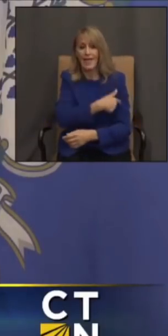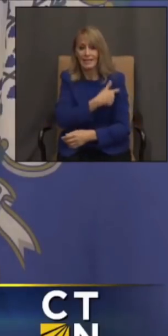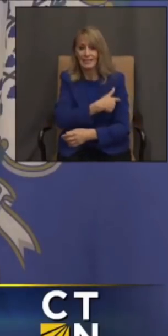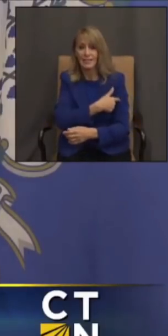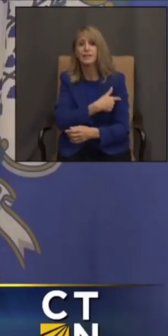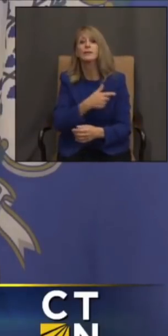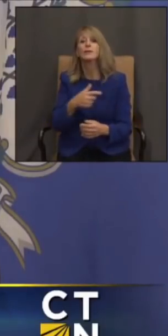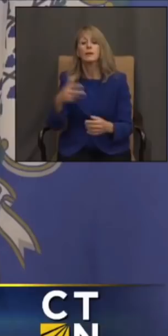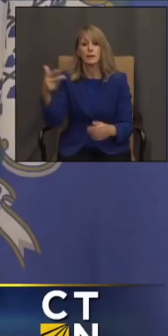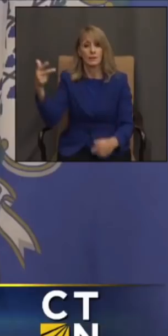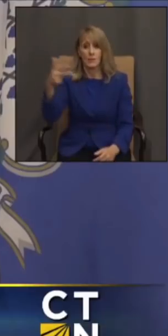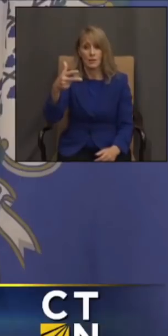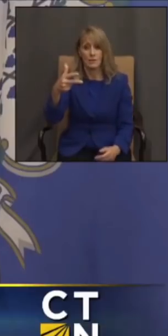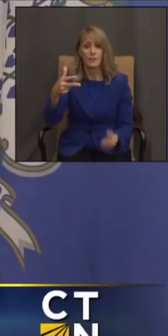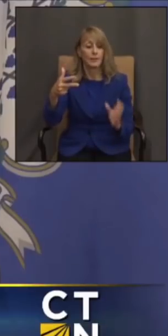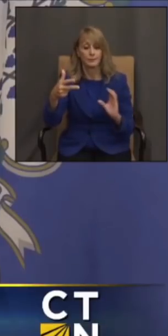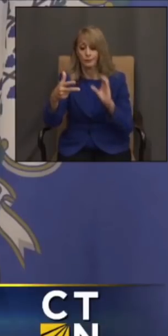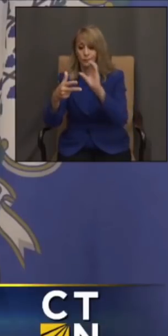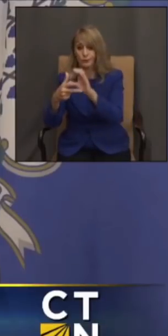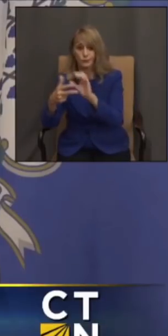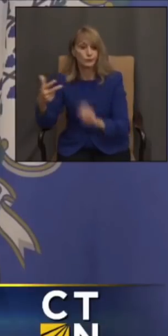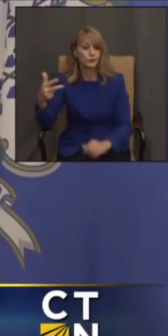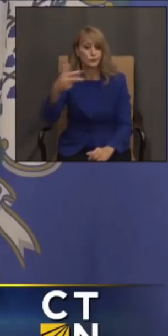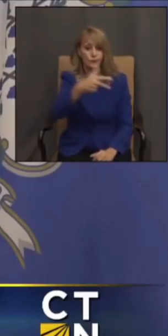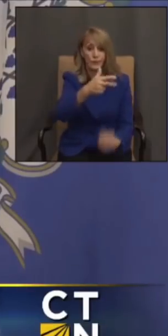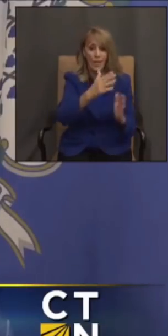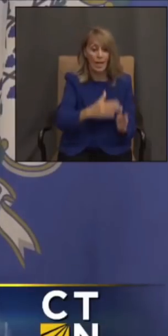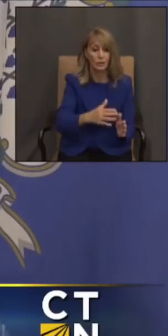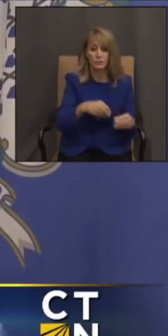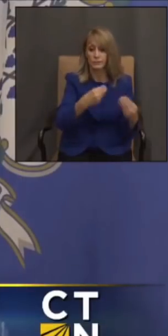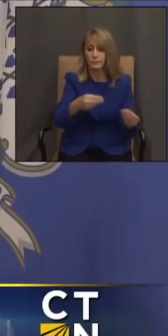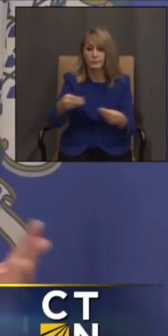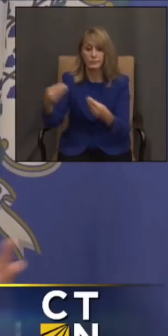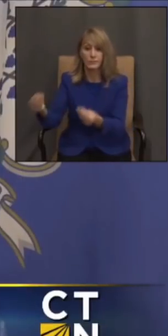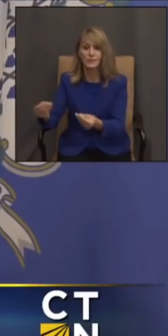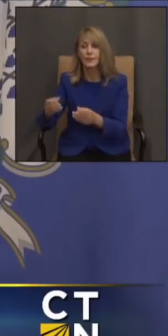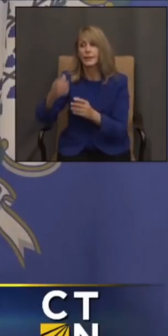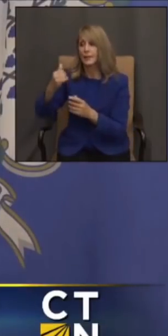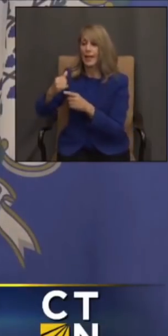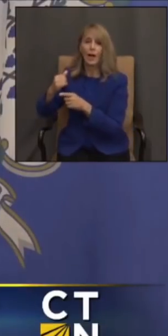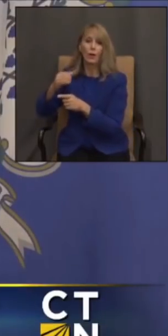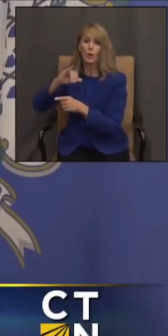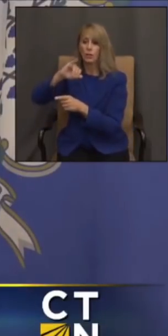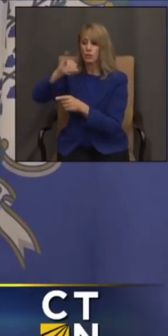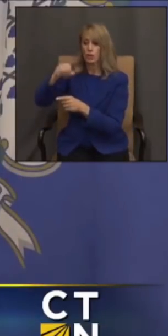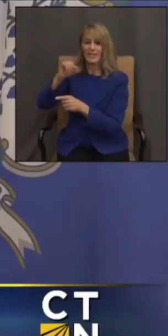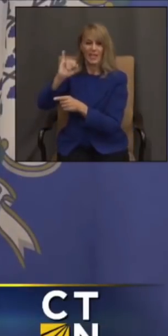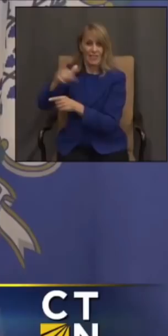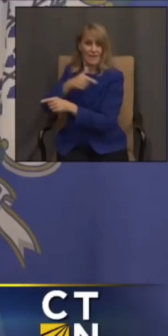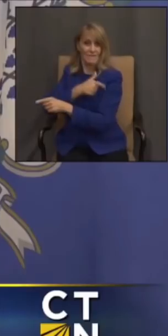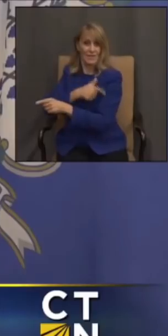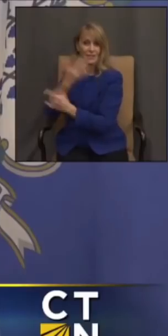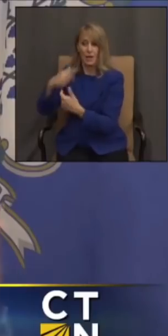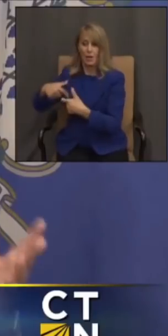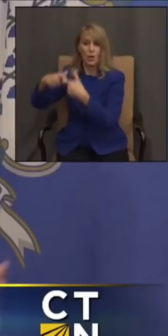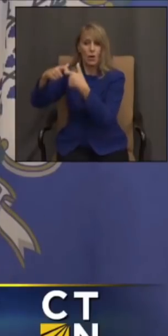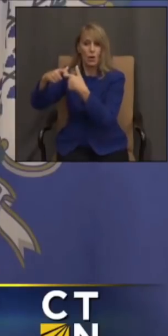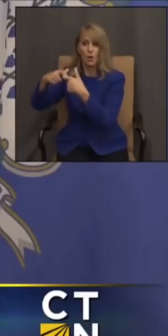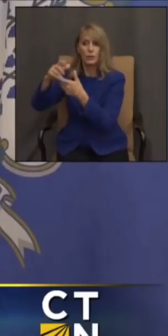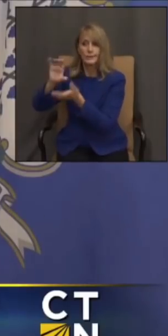was, Josh reminded me, because with no J&J, we had to change out the vaccines in the